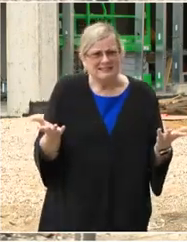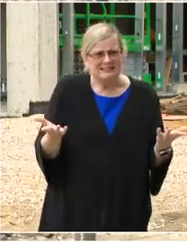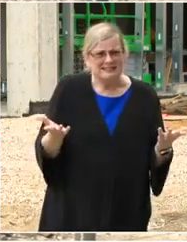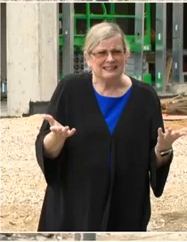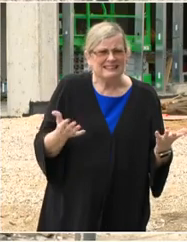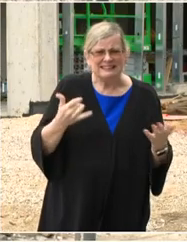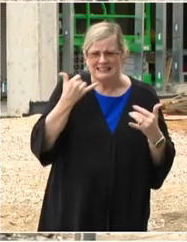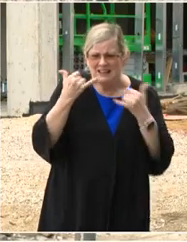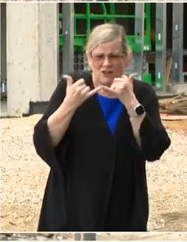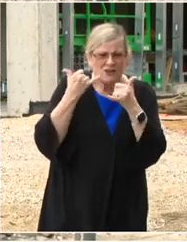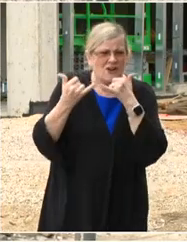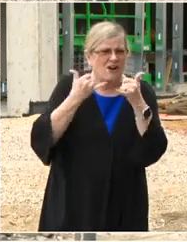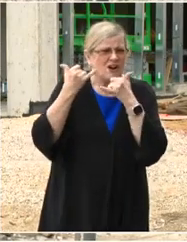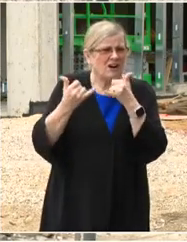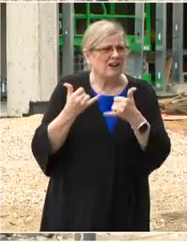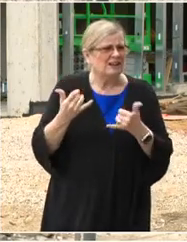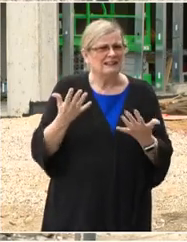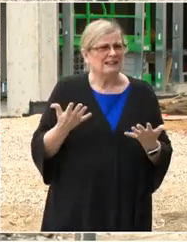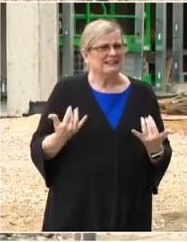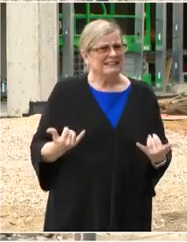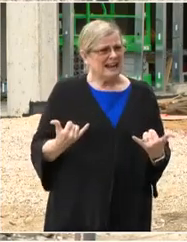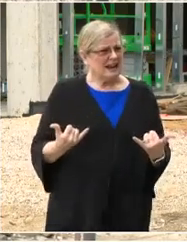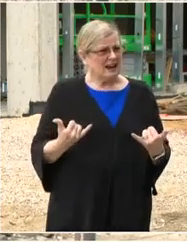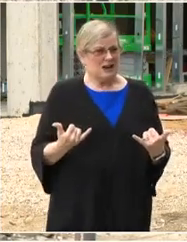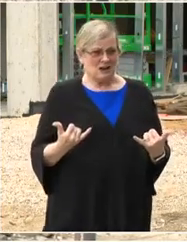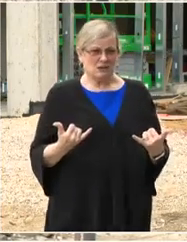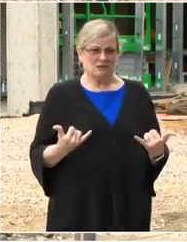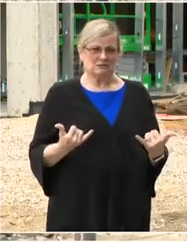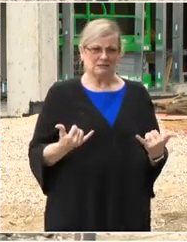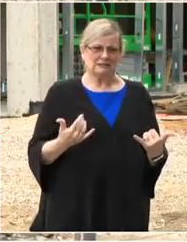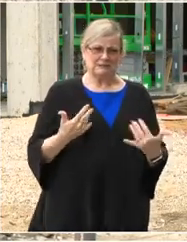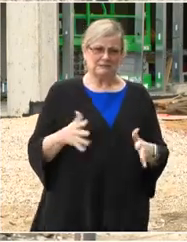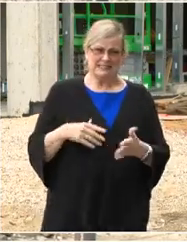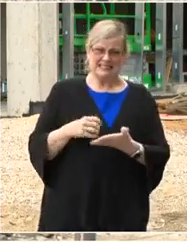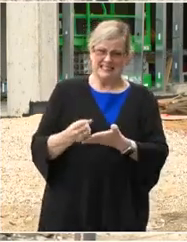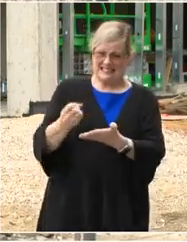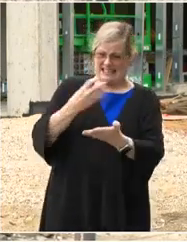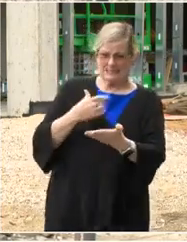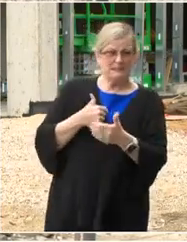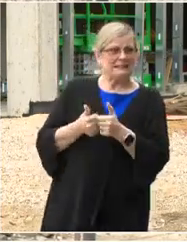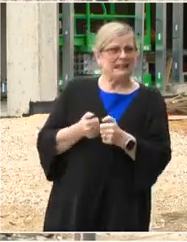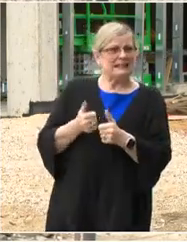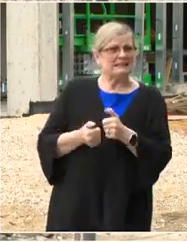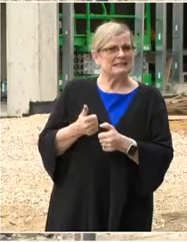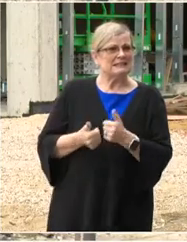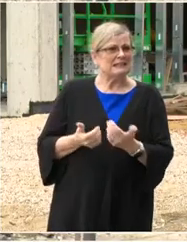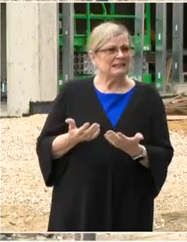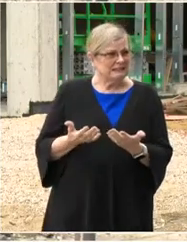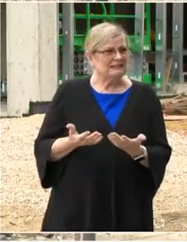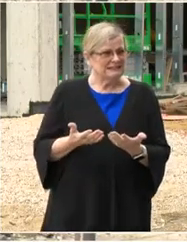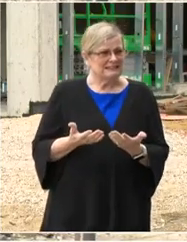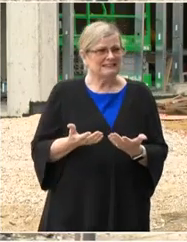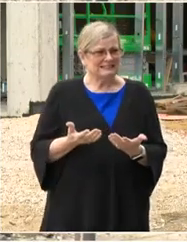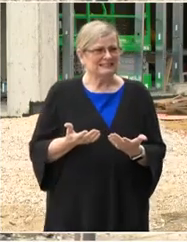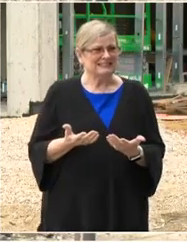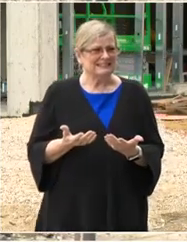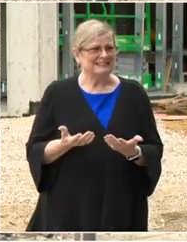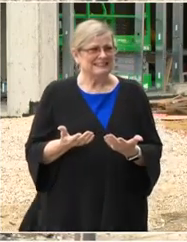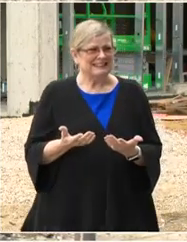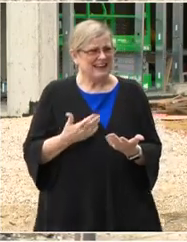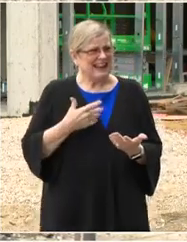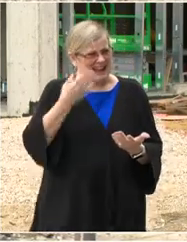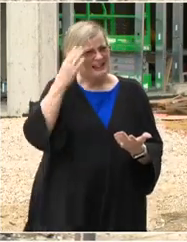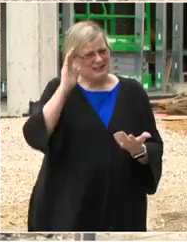telephone calls, but now they send me a text, okay? And I know it's happening to